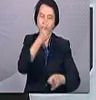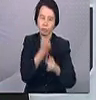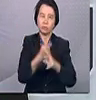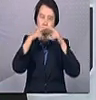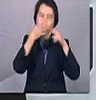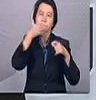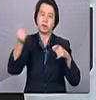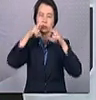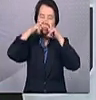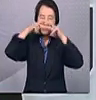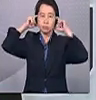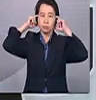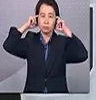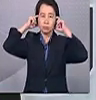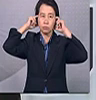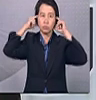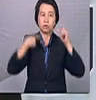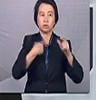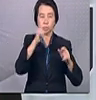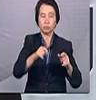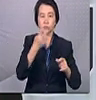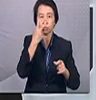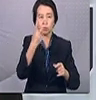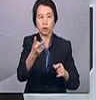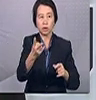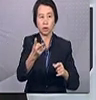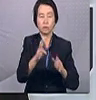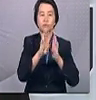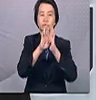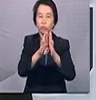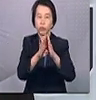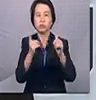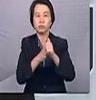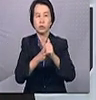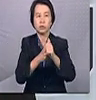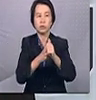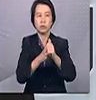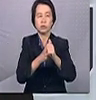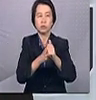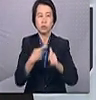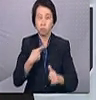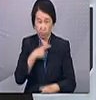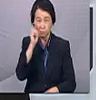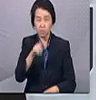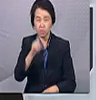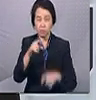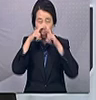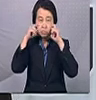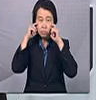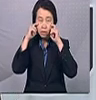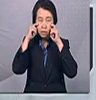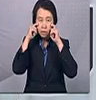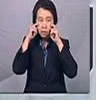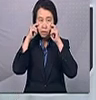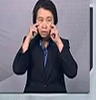it, we need to look into evidence first in terms of do we really need to wear a mask. I think we're waiting